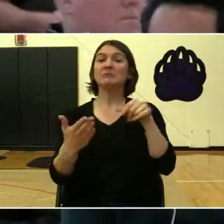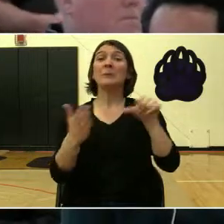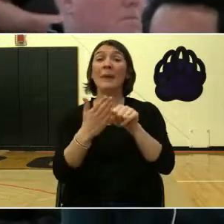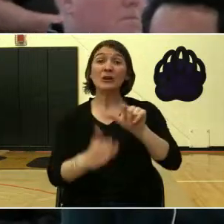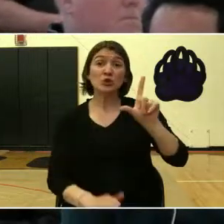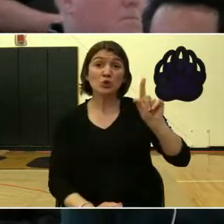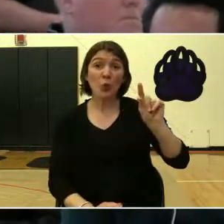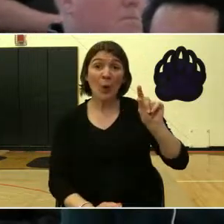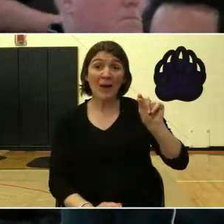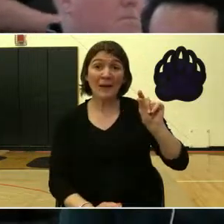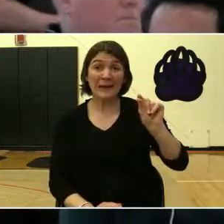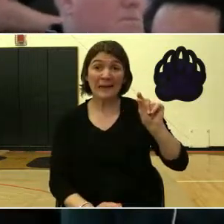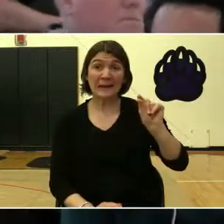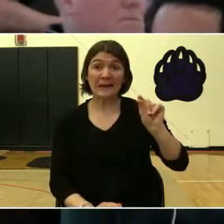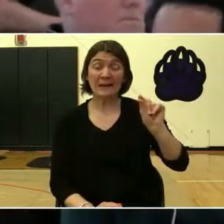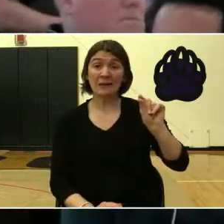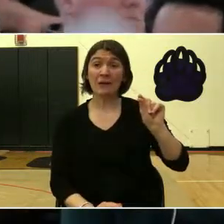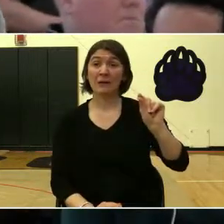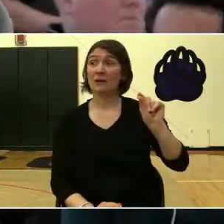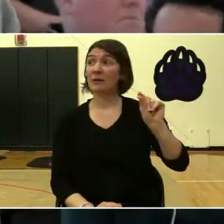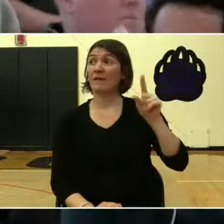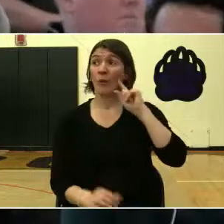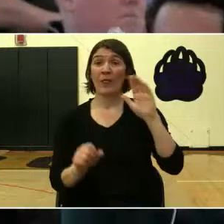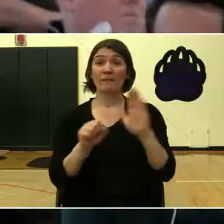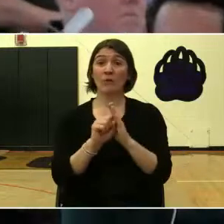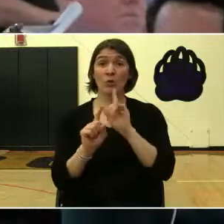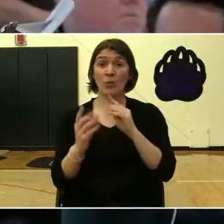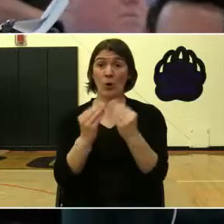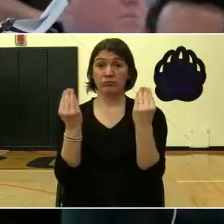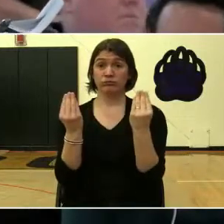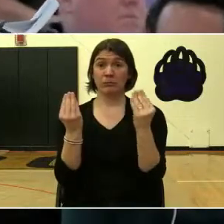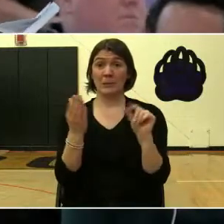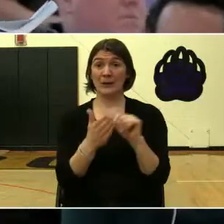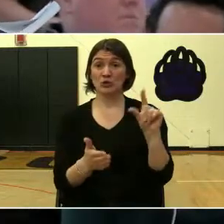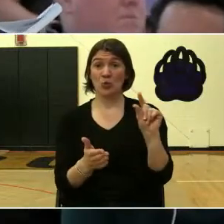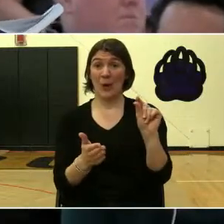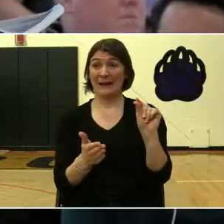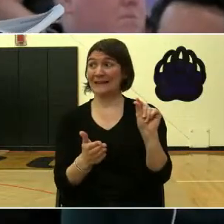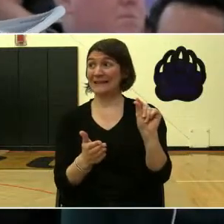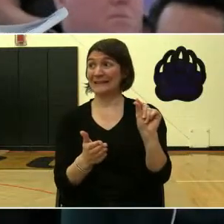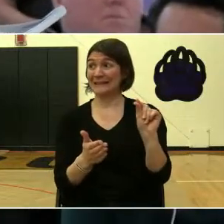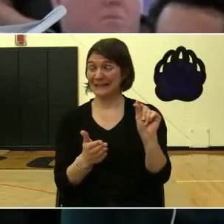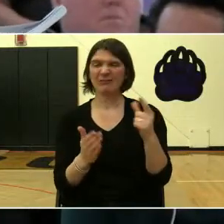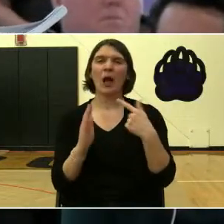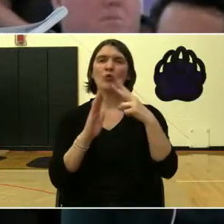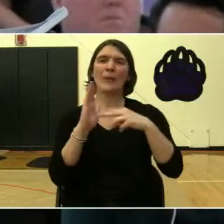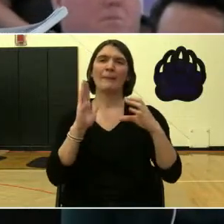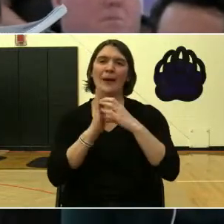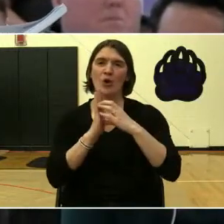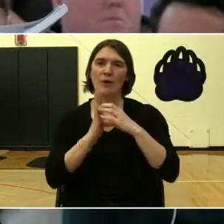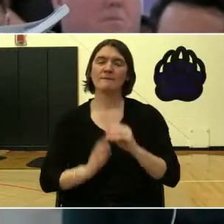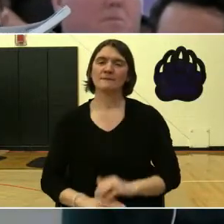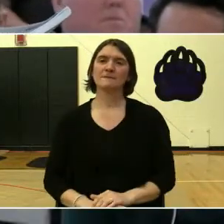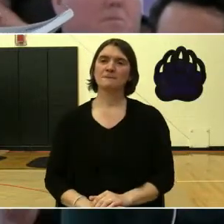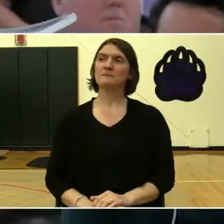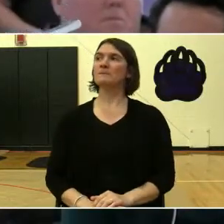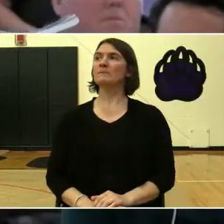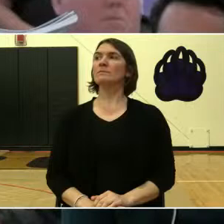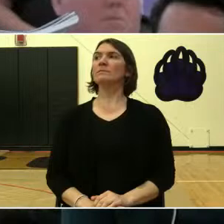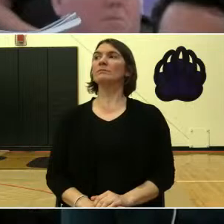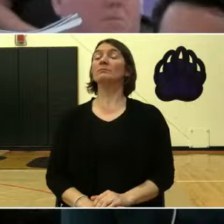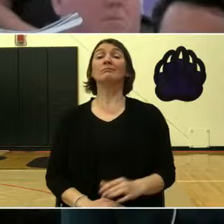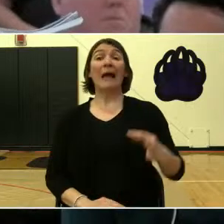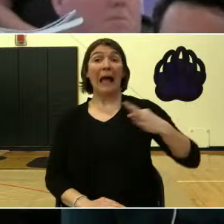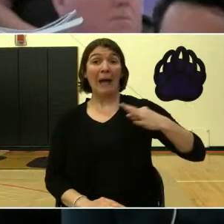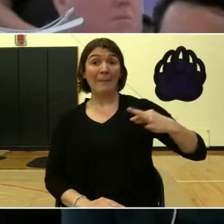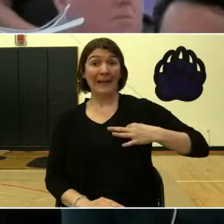page 20 of the um report and I'll read this this paragraph with regards to